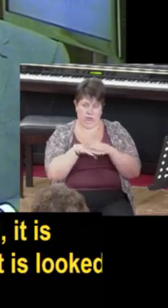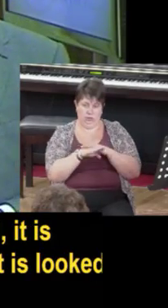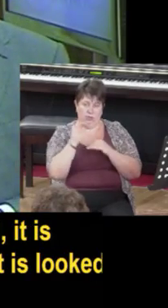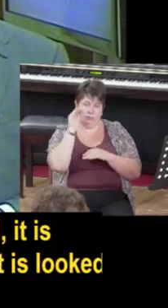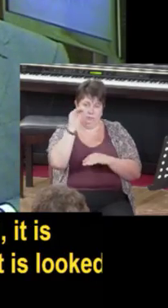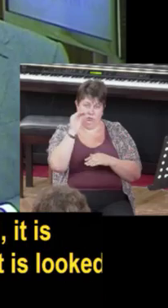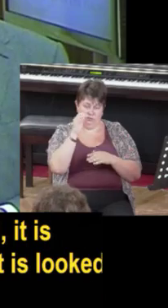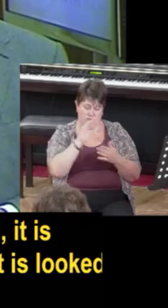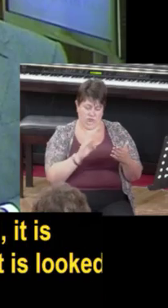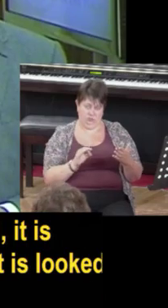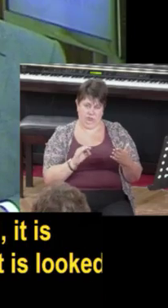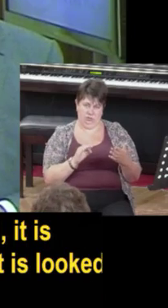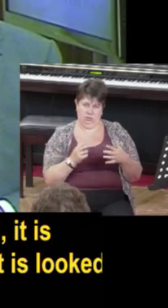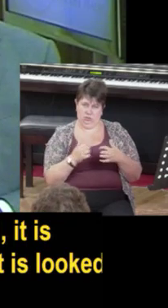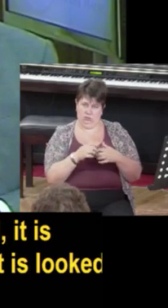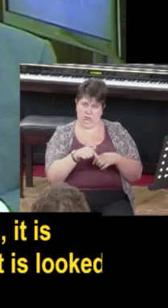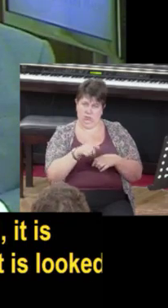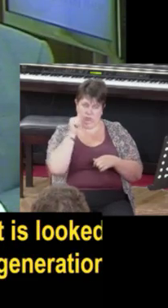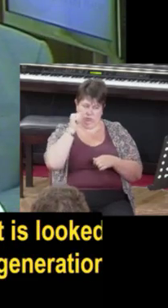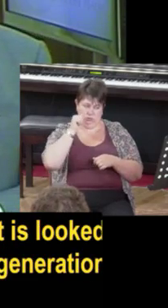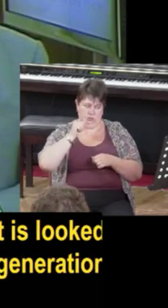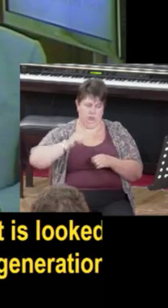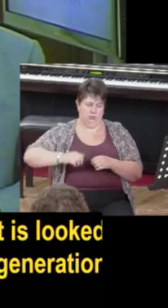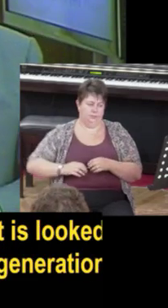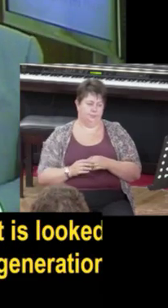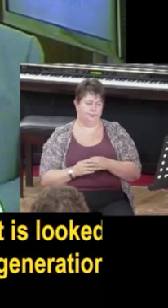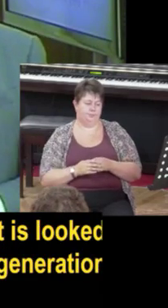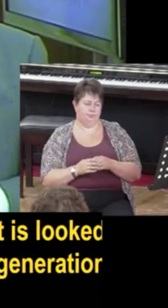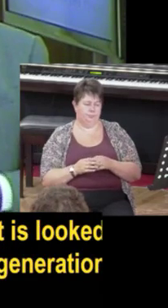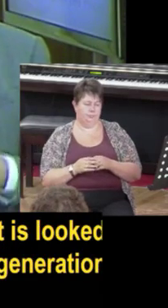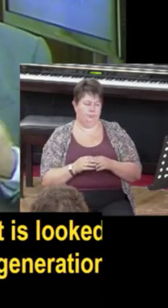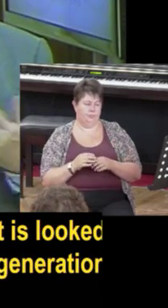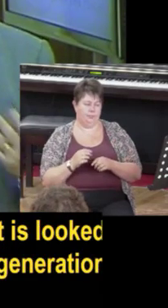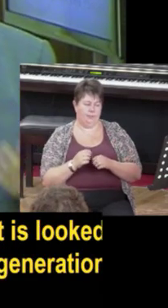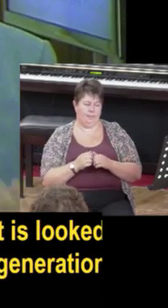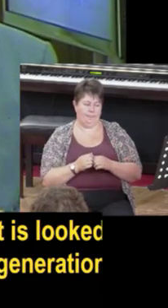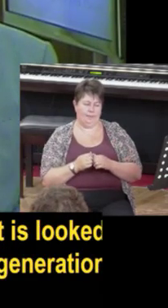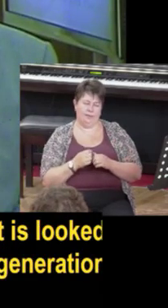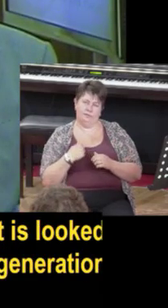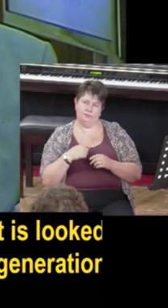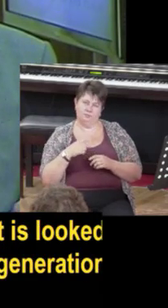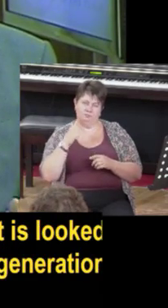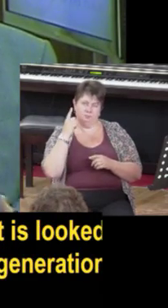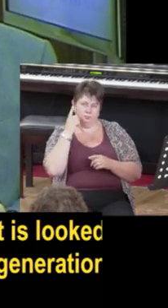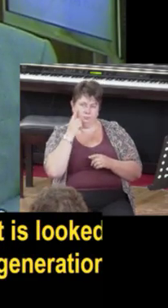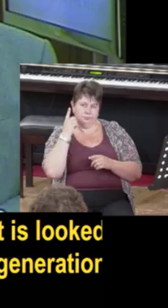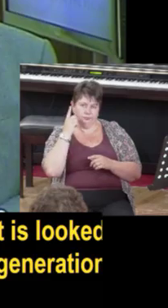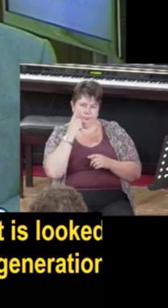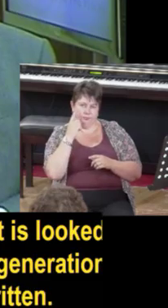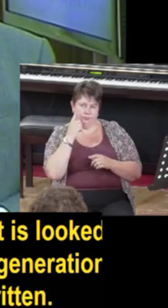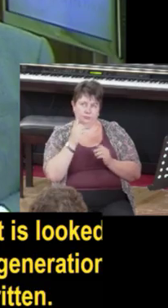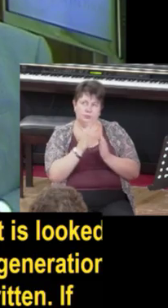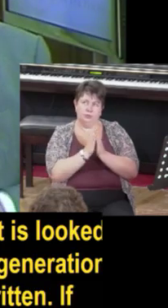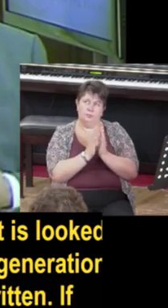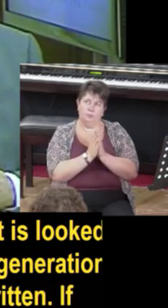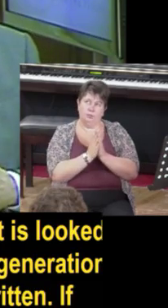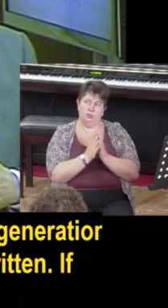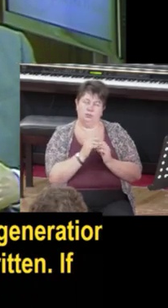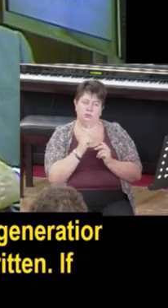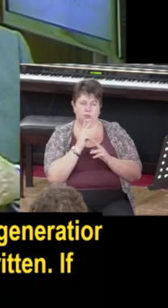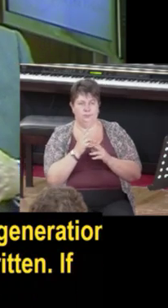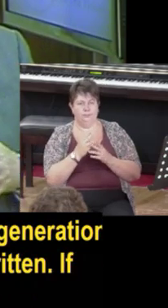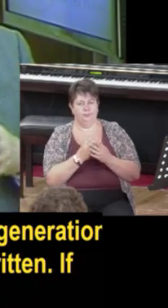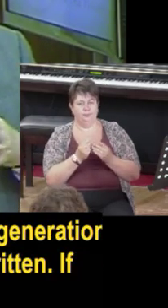actually written. If we read the text closely, if we consider it prayerfully, then we'll see that